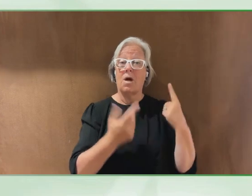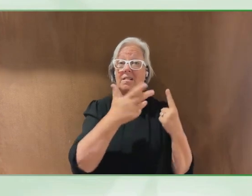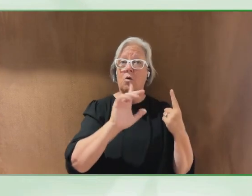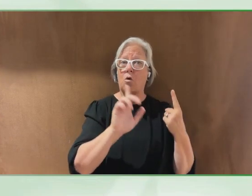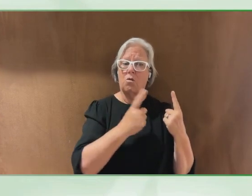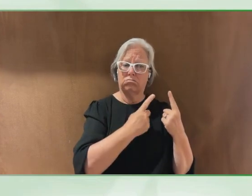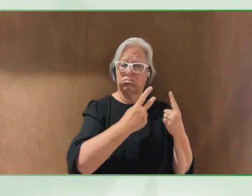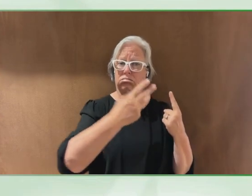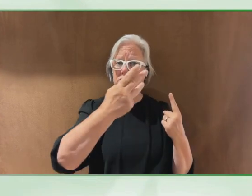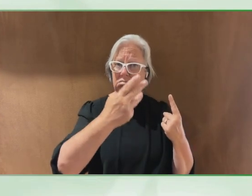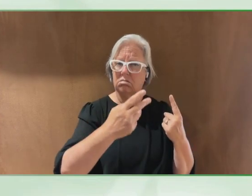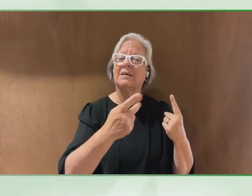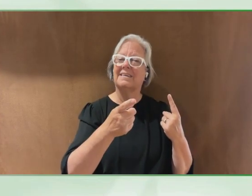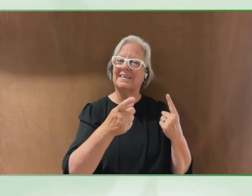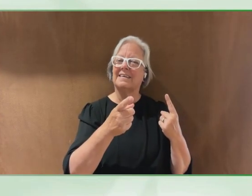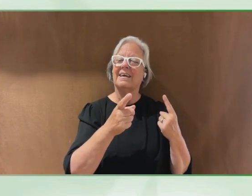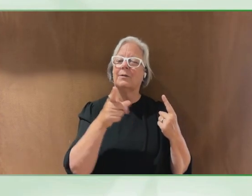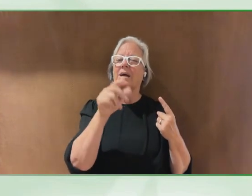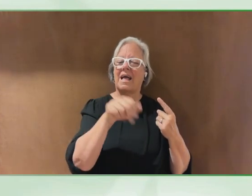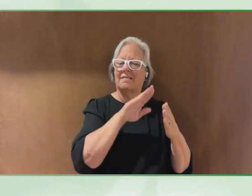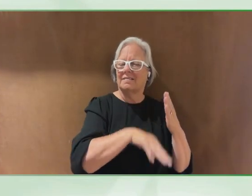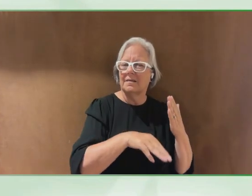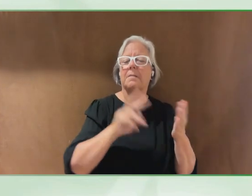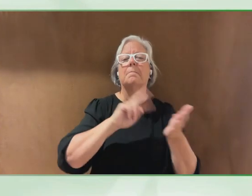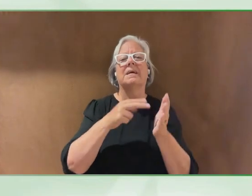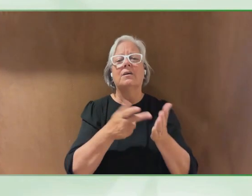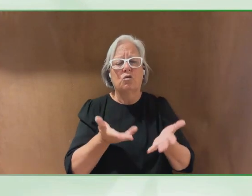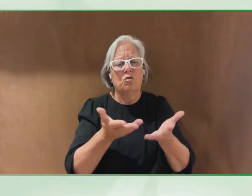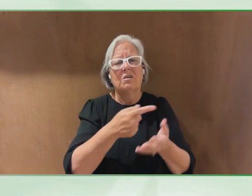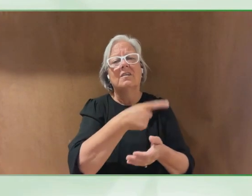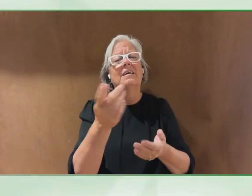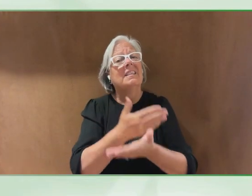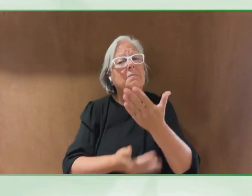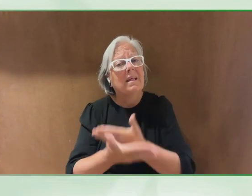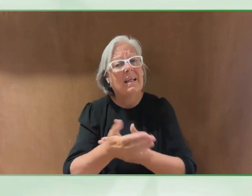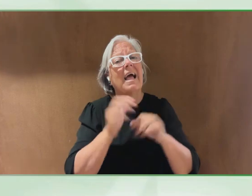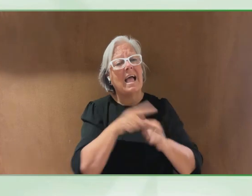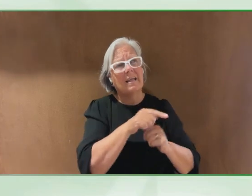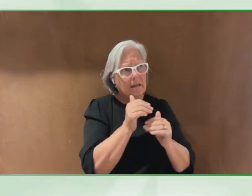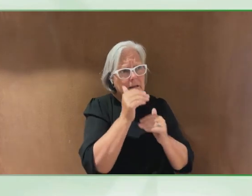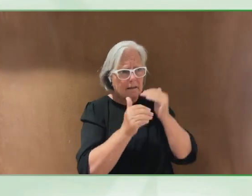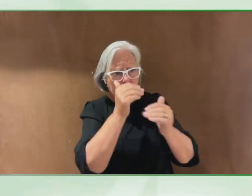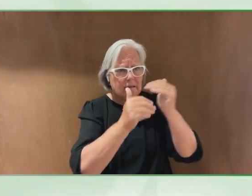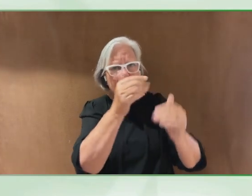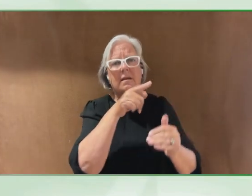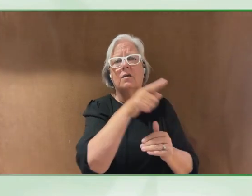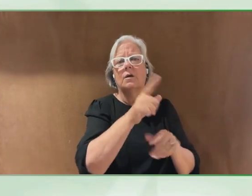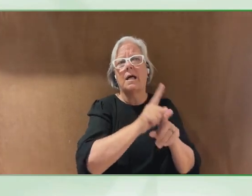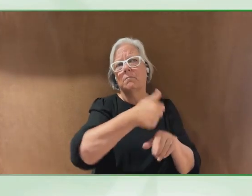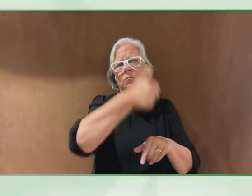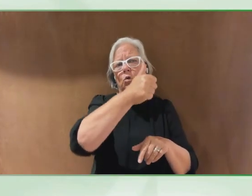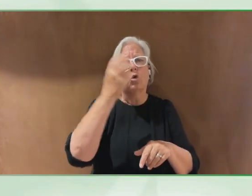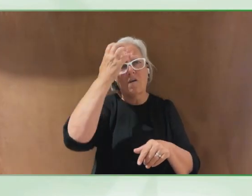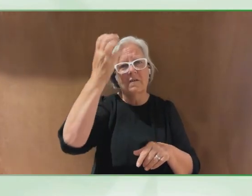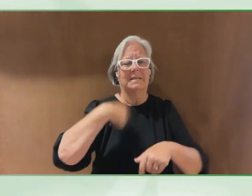to that rule so that you can encourage people who have disabilities to move up in the federal government. That's my time. Thank you very much for